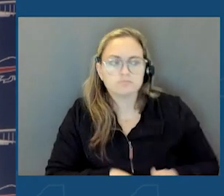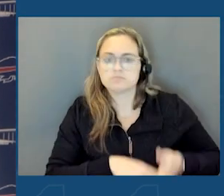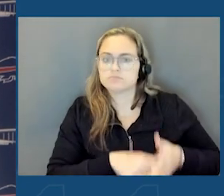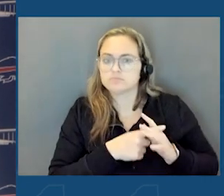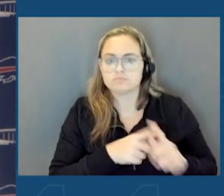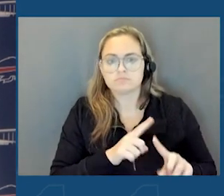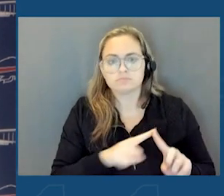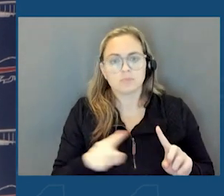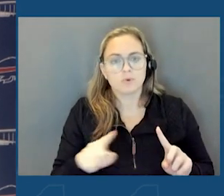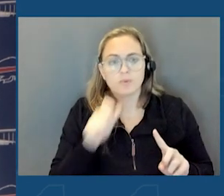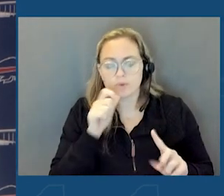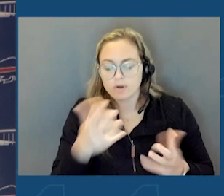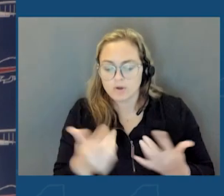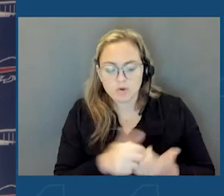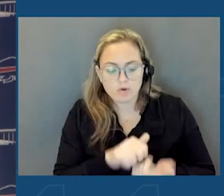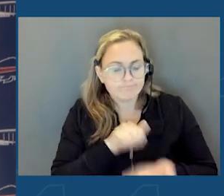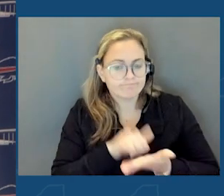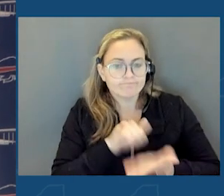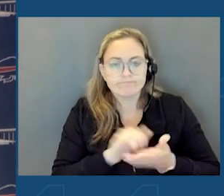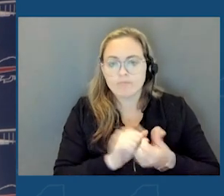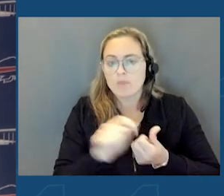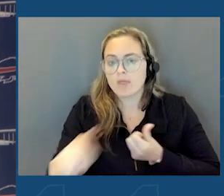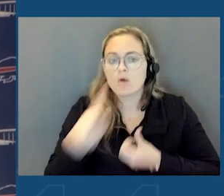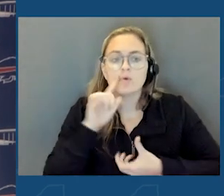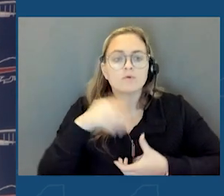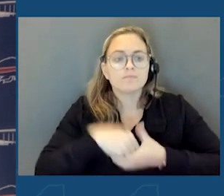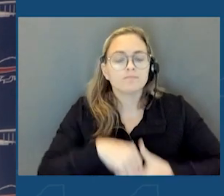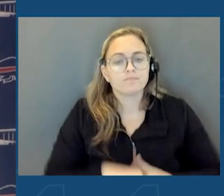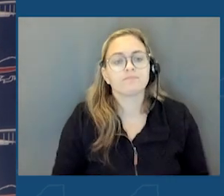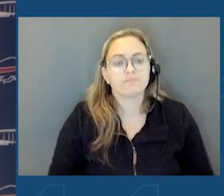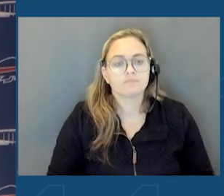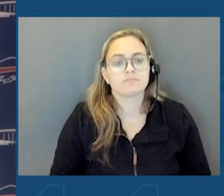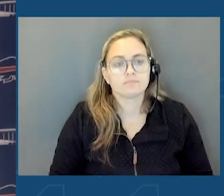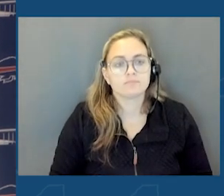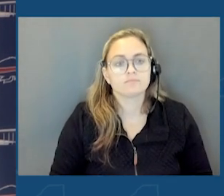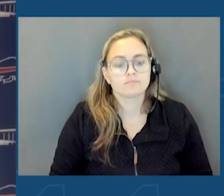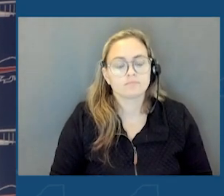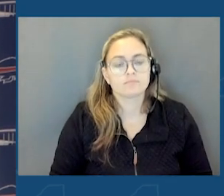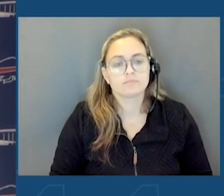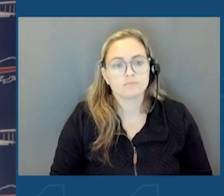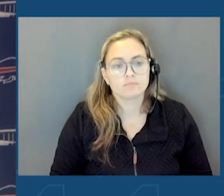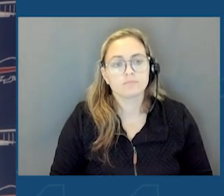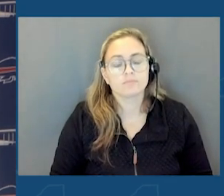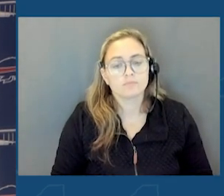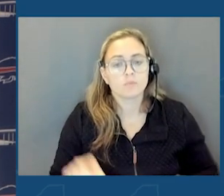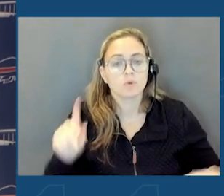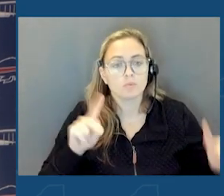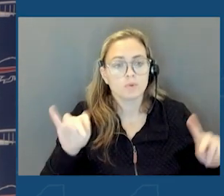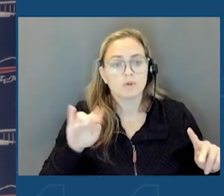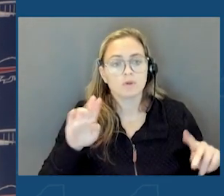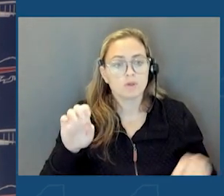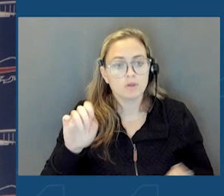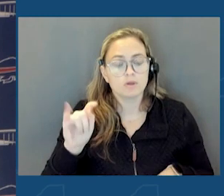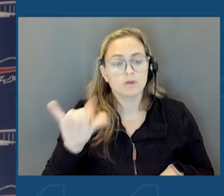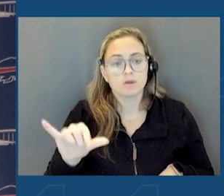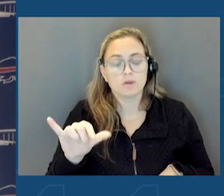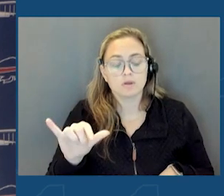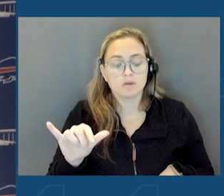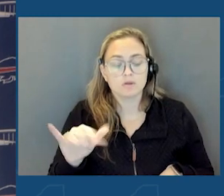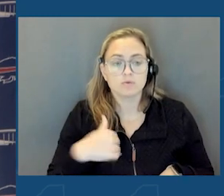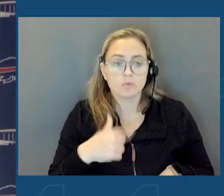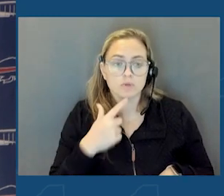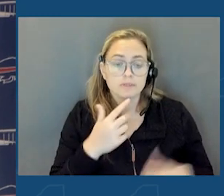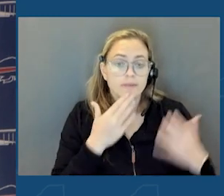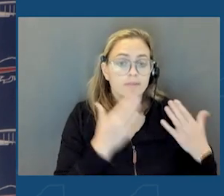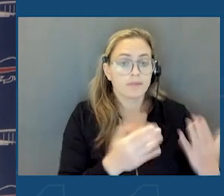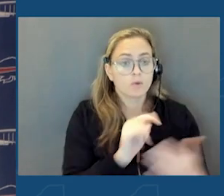would not be here today without her incredible efforts. And on behalf of the people of Erie County, not only do I want to thank Terry